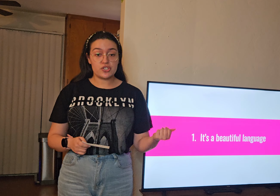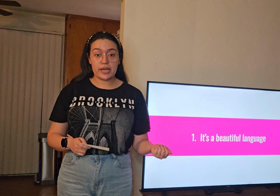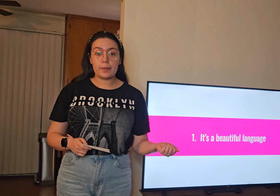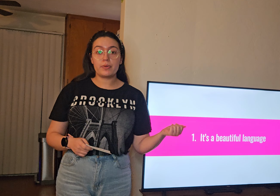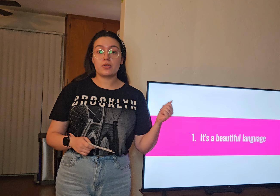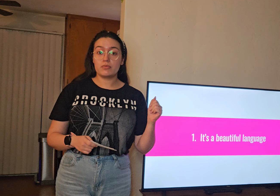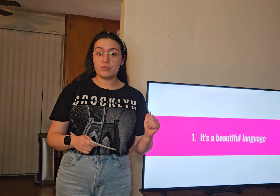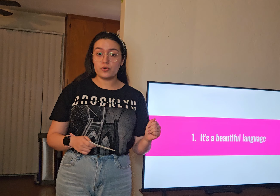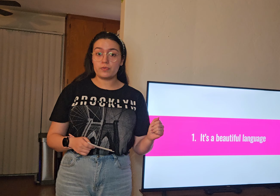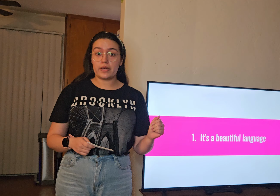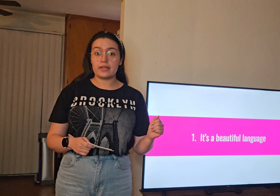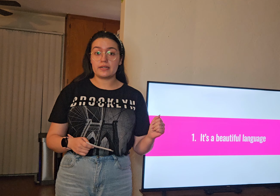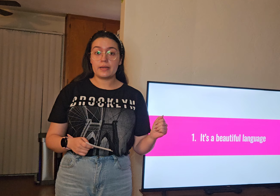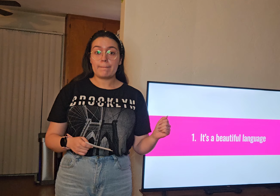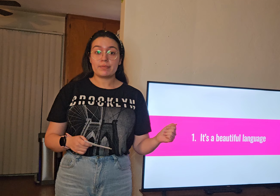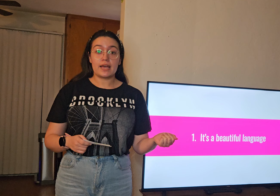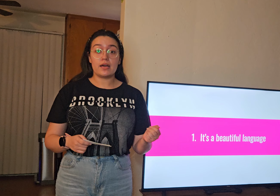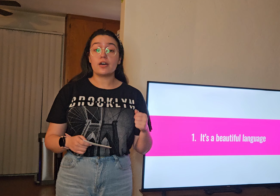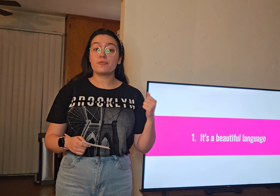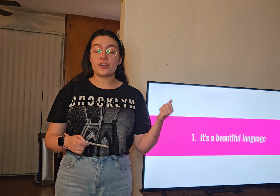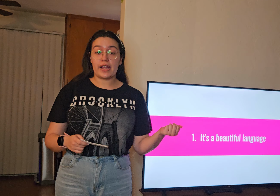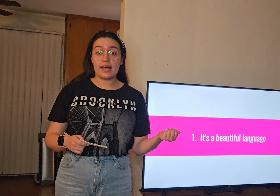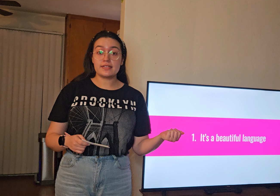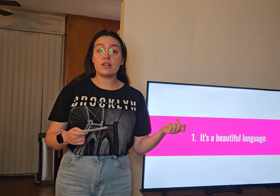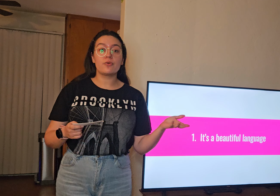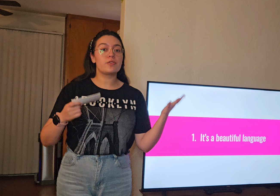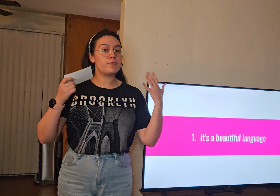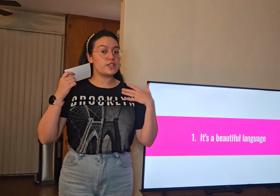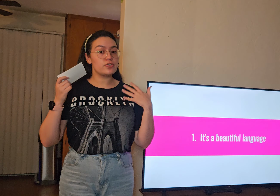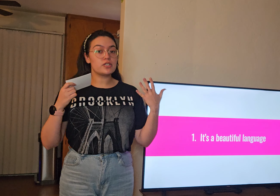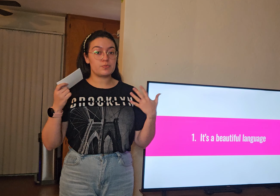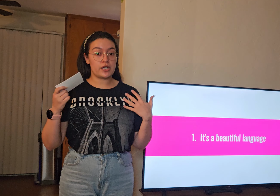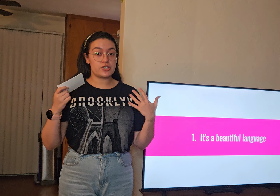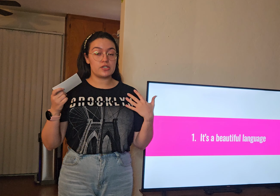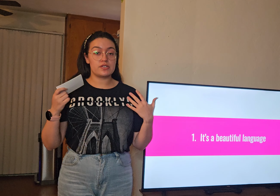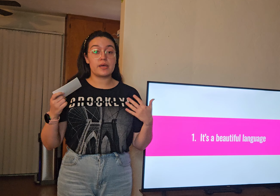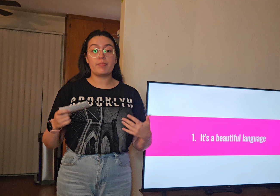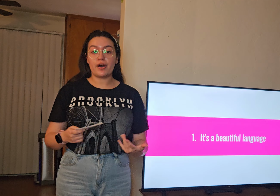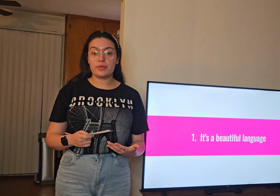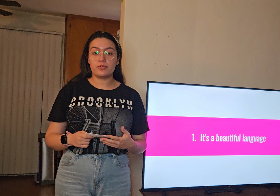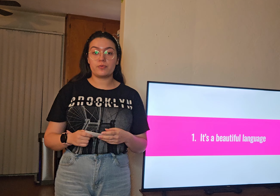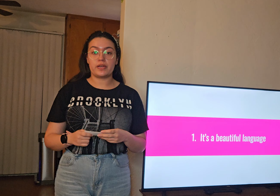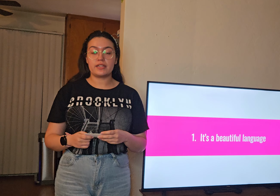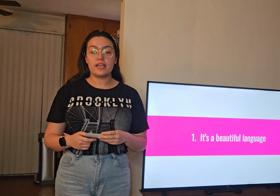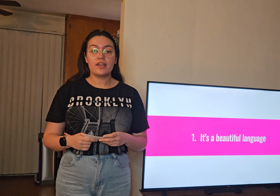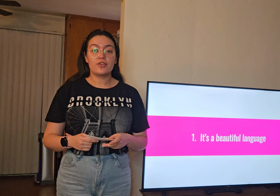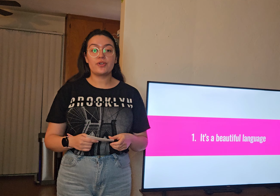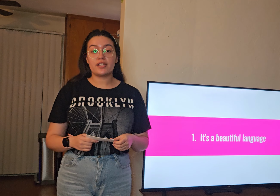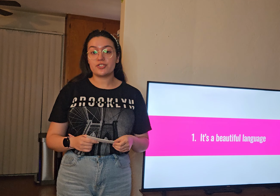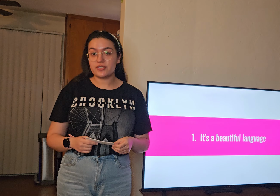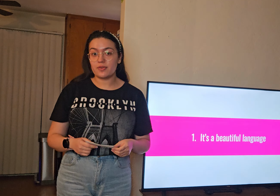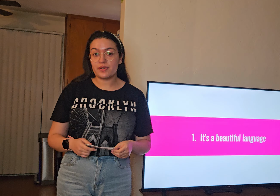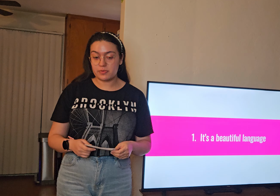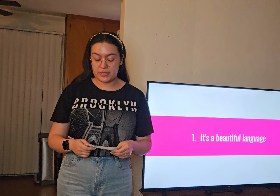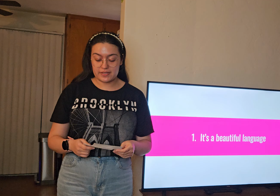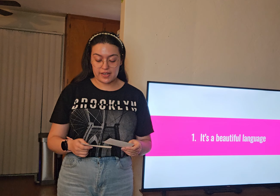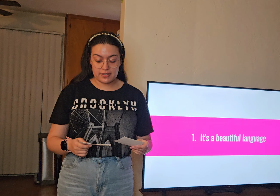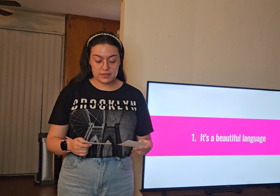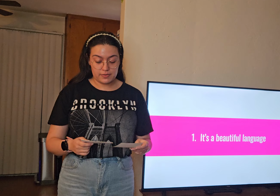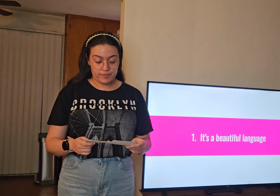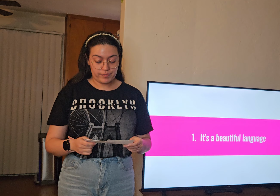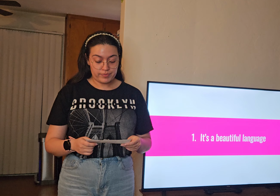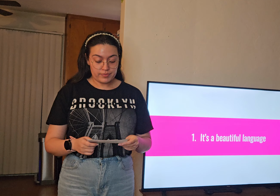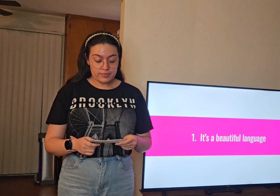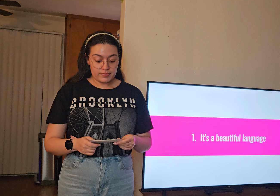With the shape, movement, of your hands, along with facial expressions and body movement, you can understand what is being